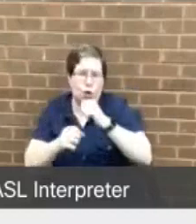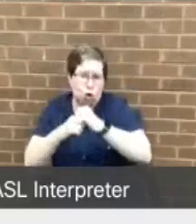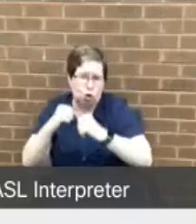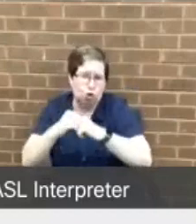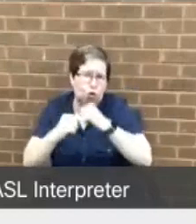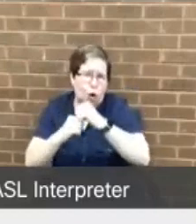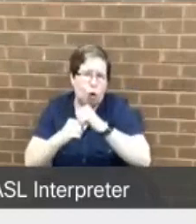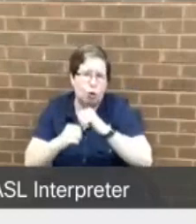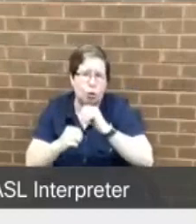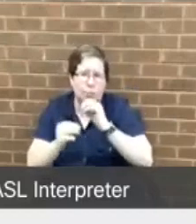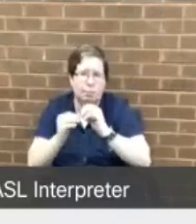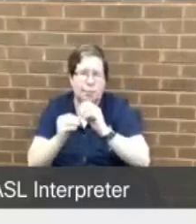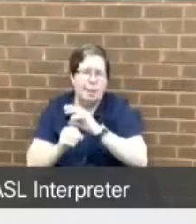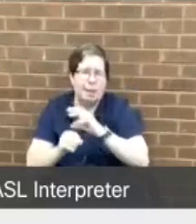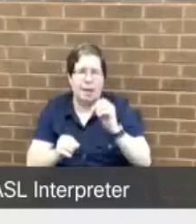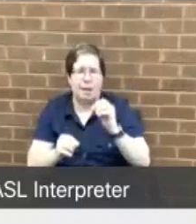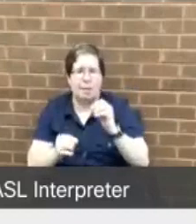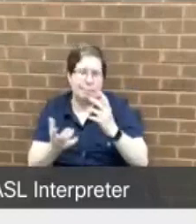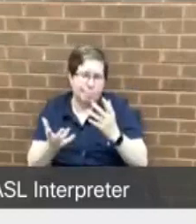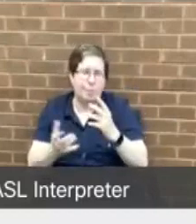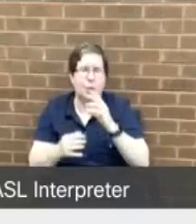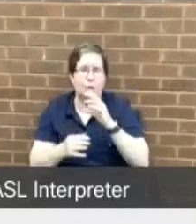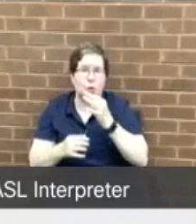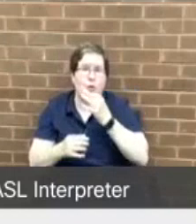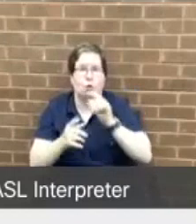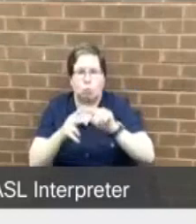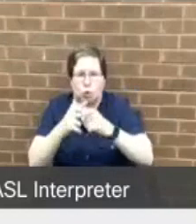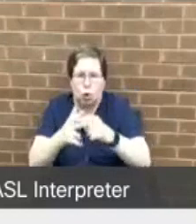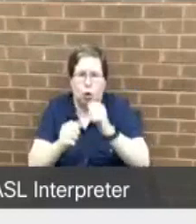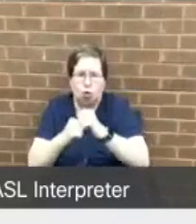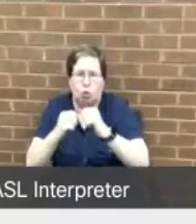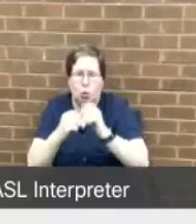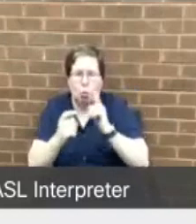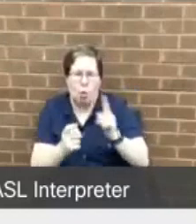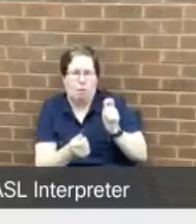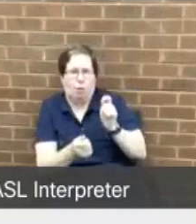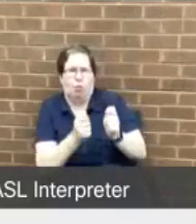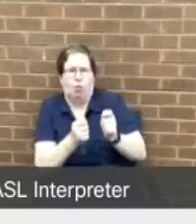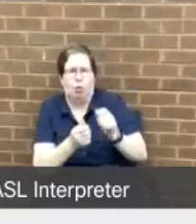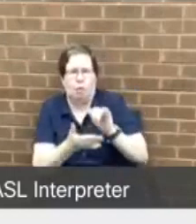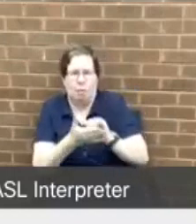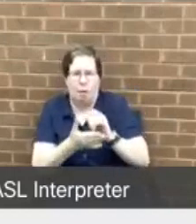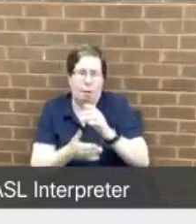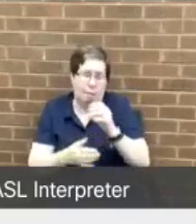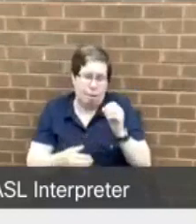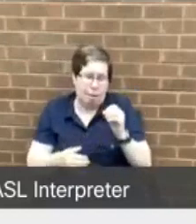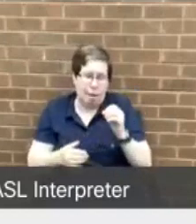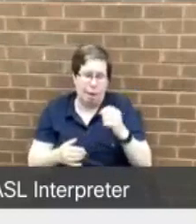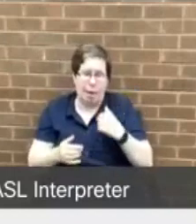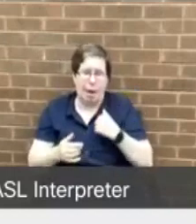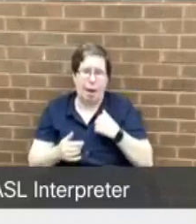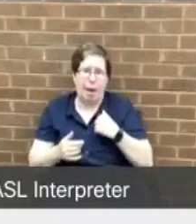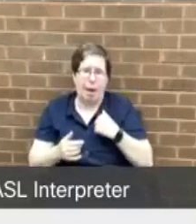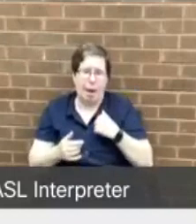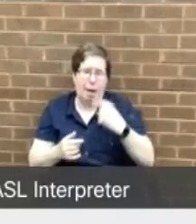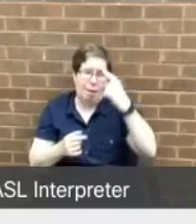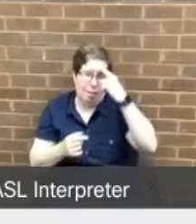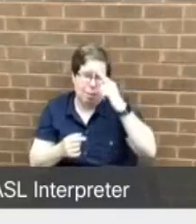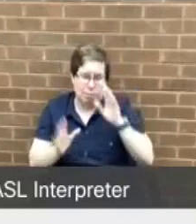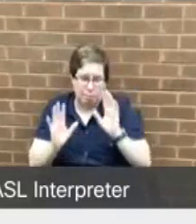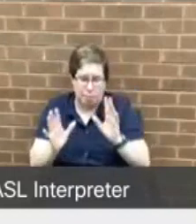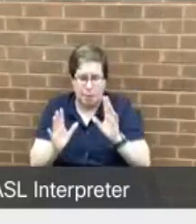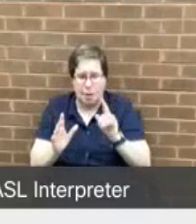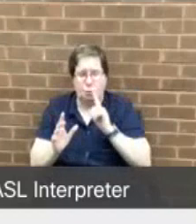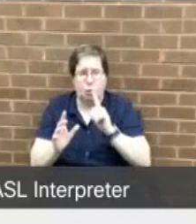just about in construction, and we're going to have to make that adjustment. And I think it's really, like I said, it's